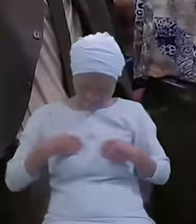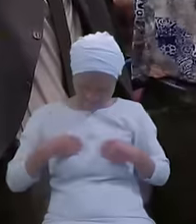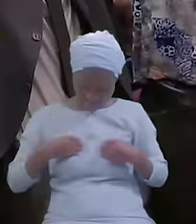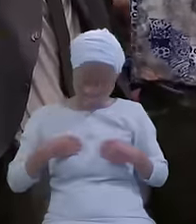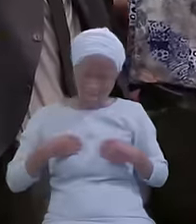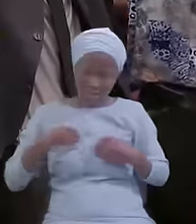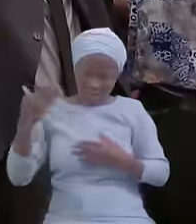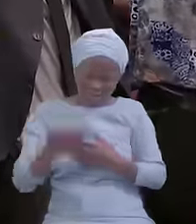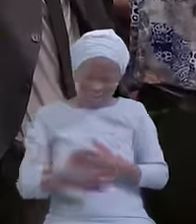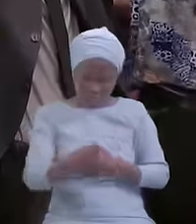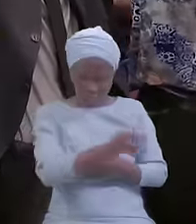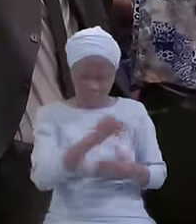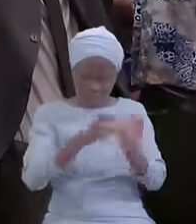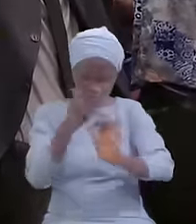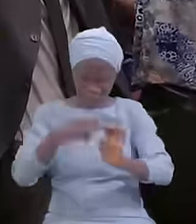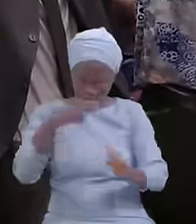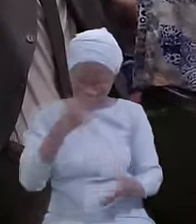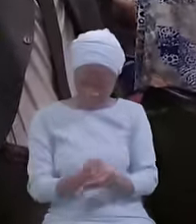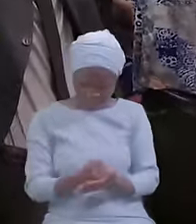Jesus' name.